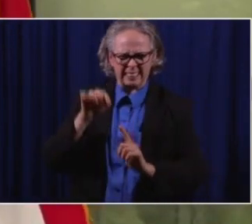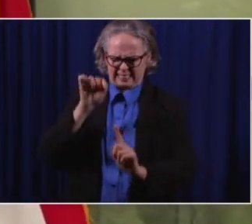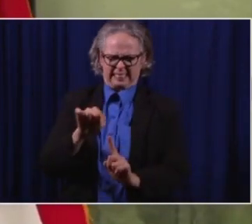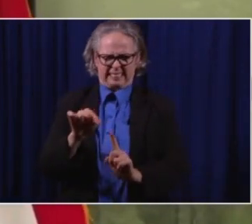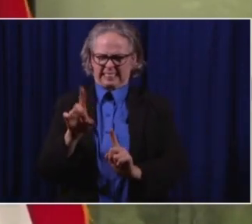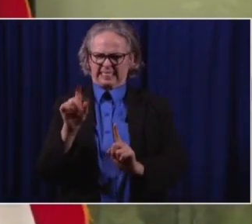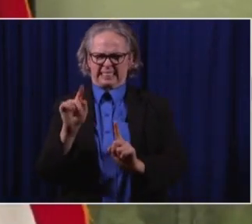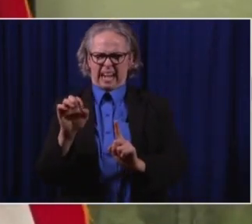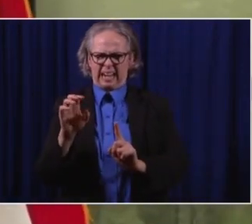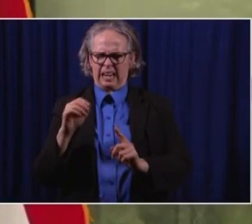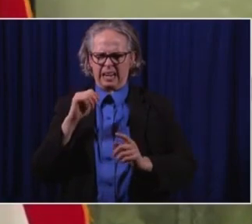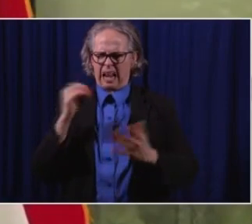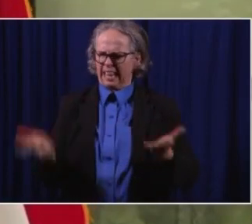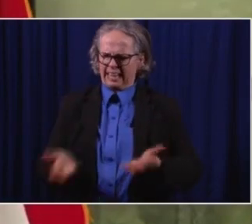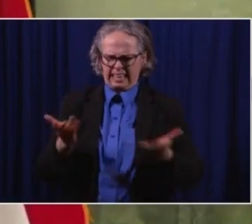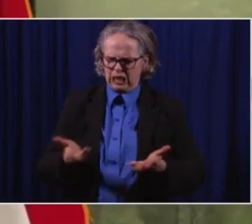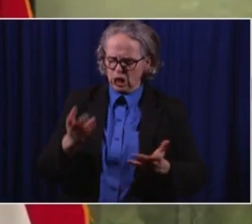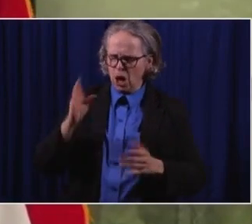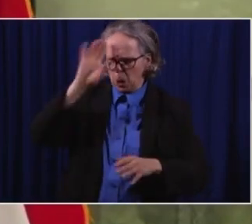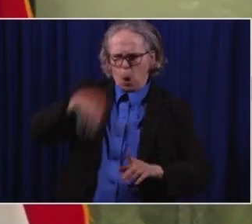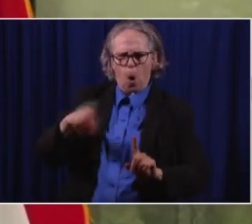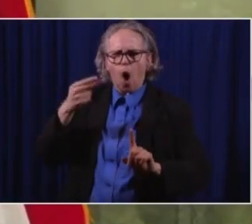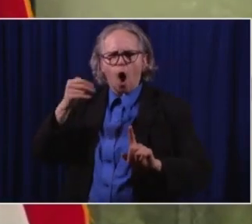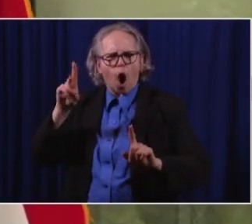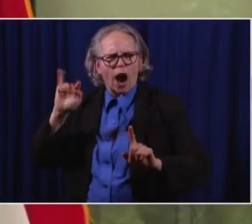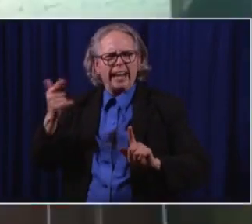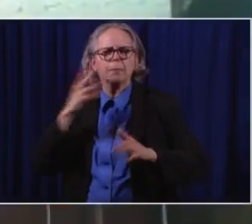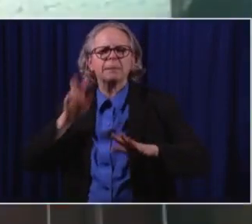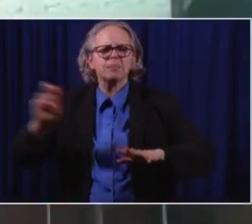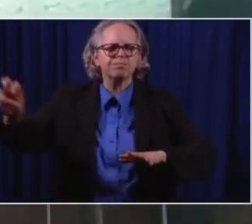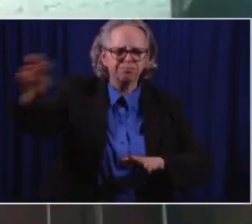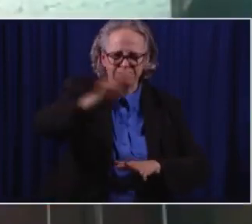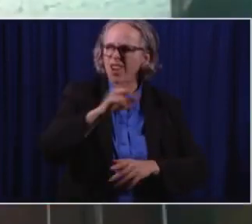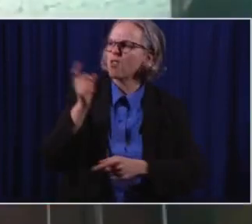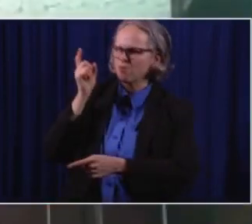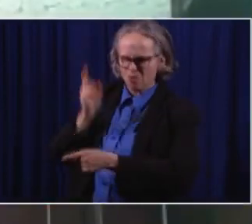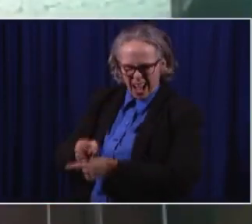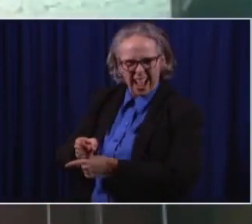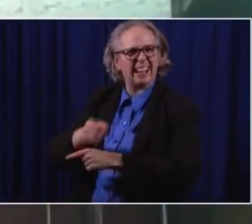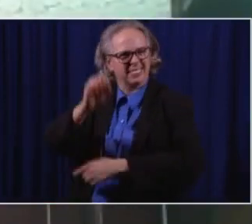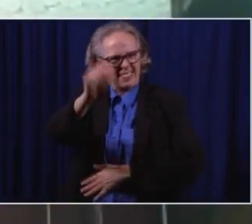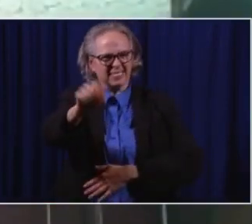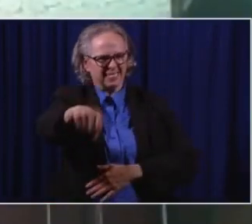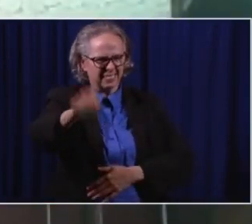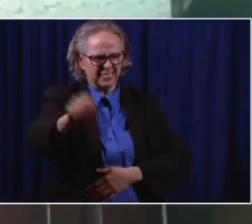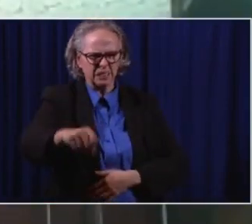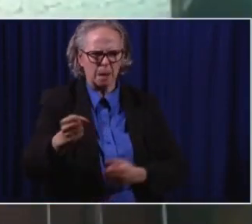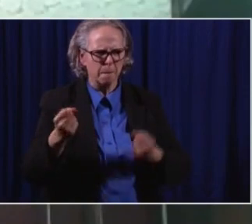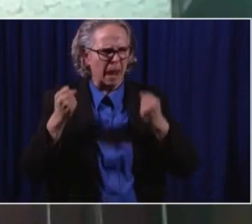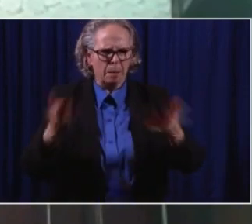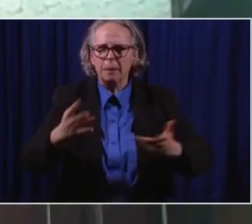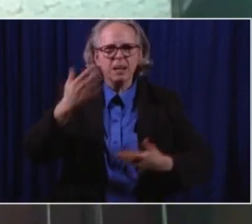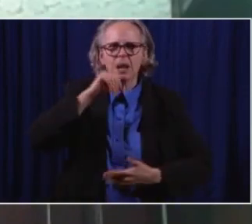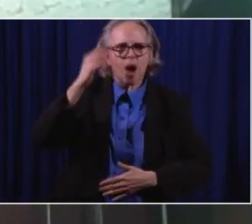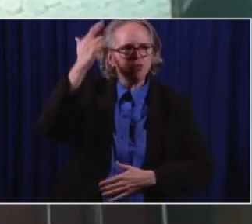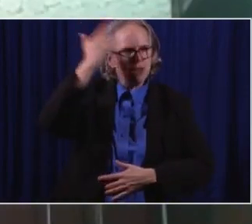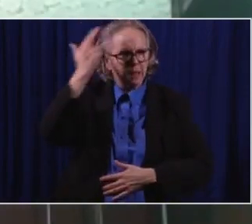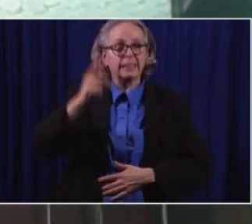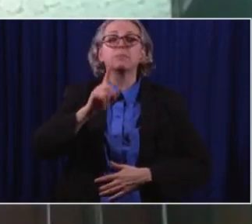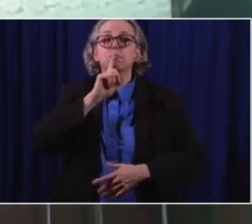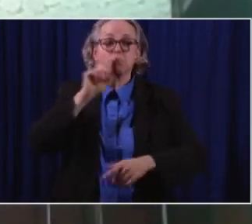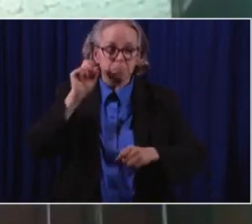have left here and gone out and campaigned. Is that right? He did. And a lot of folks don't know that. He did go off the front porch kind